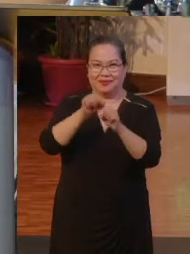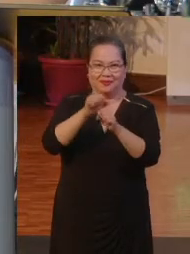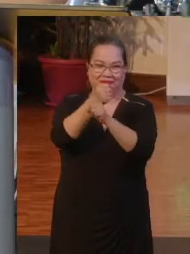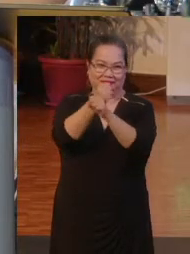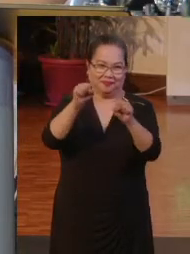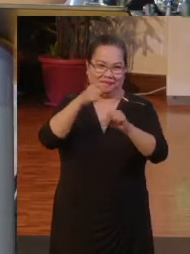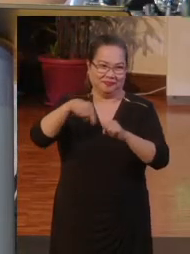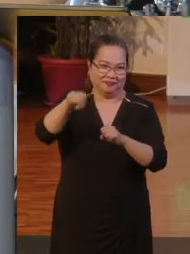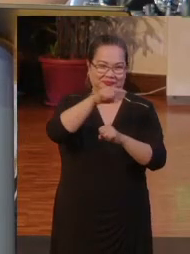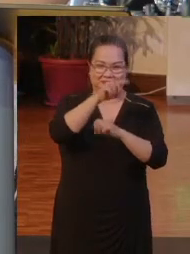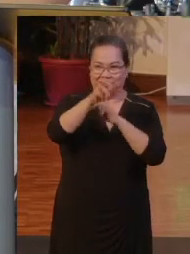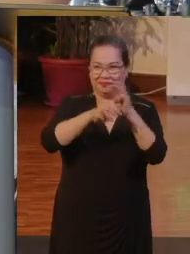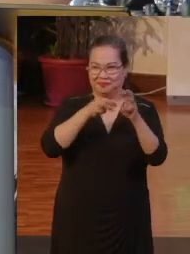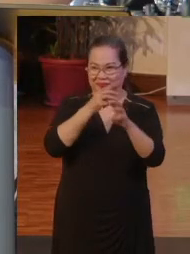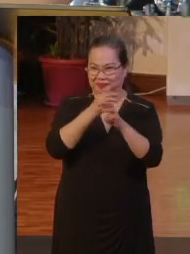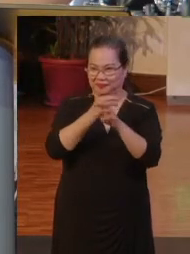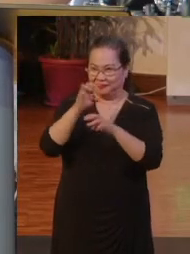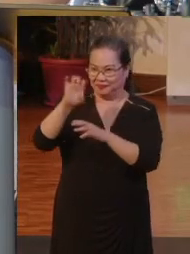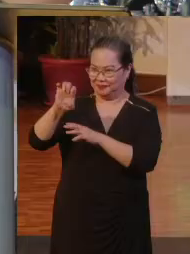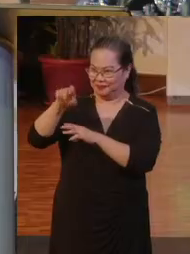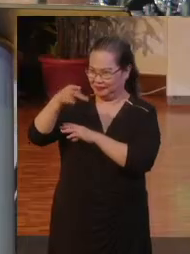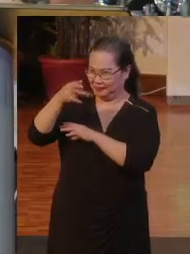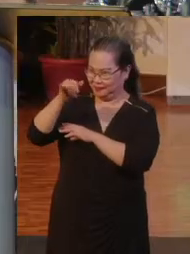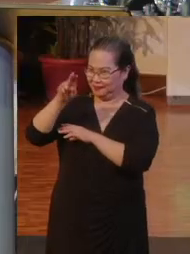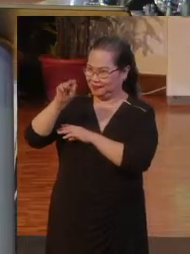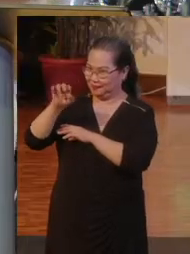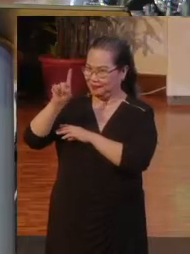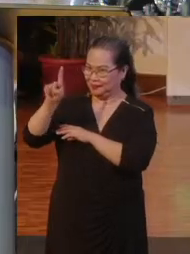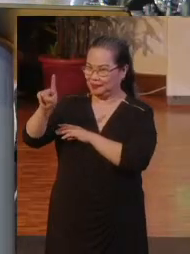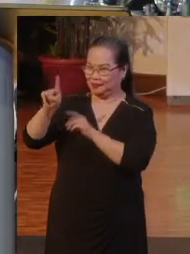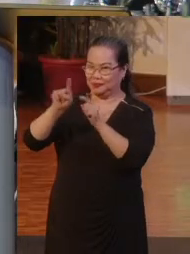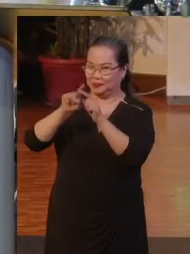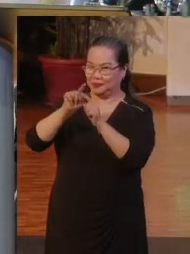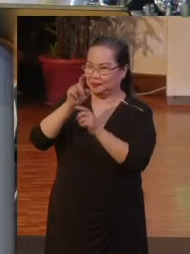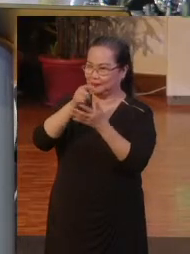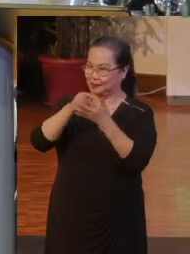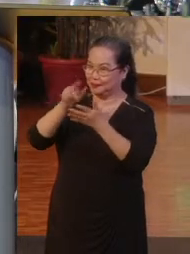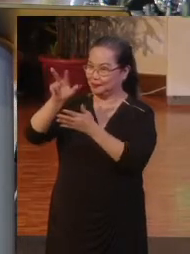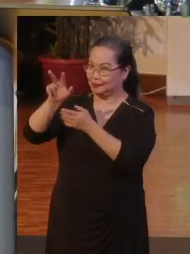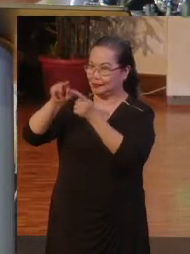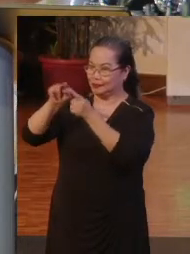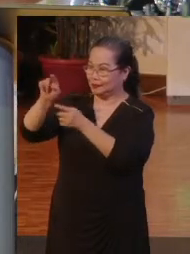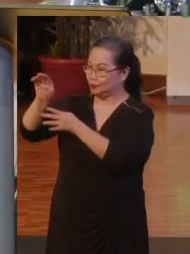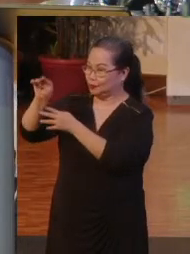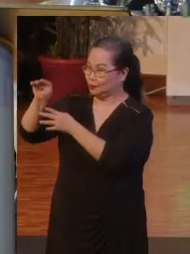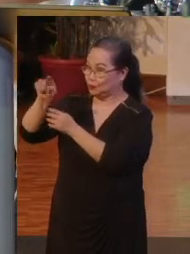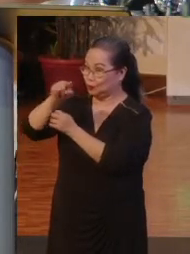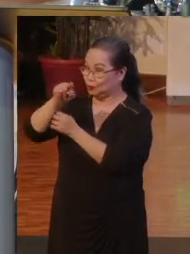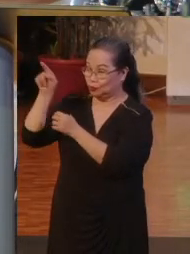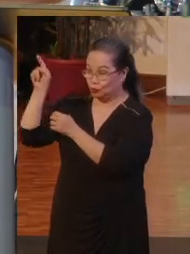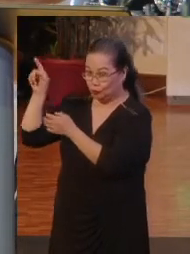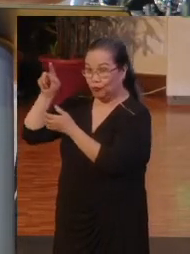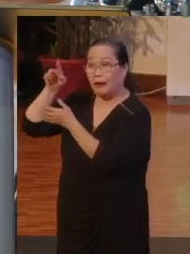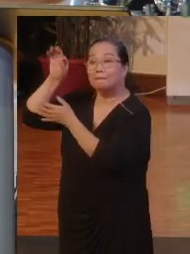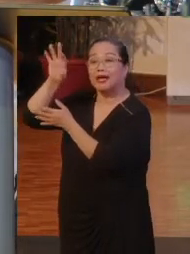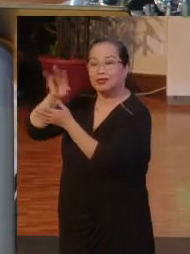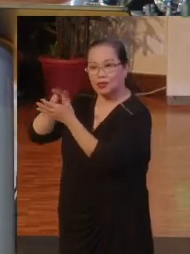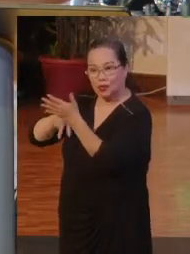natin. Sa Ephesians 1, verses 3 to 14, babasahin ko lang ang ilang